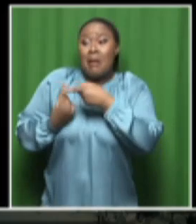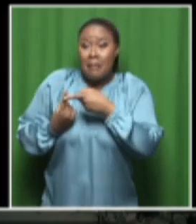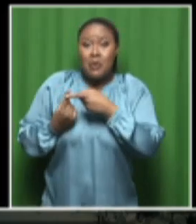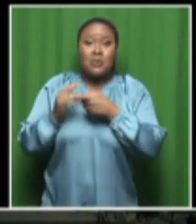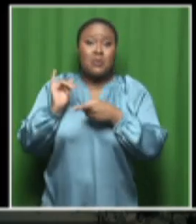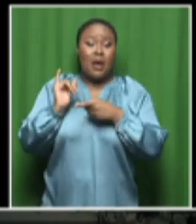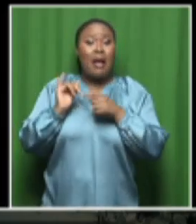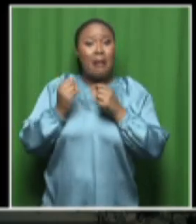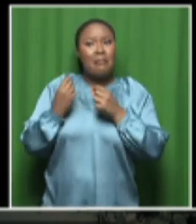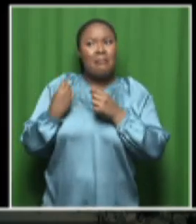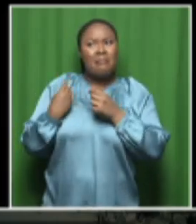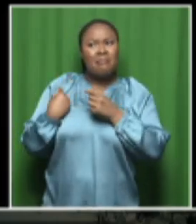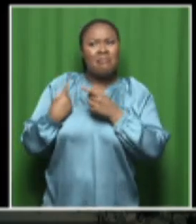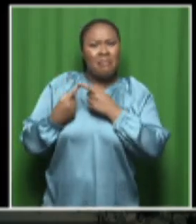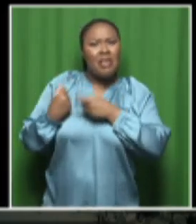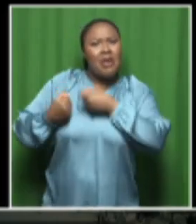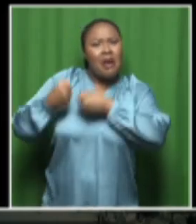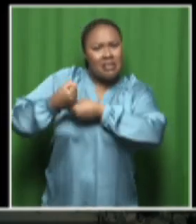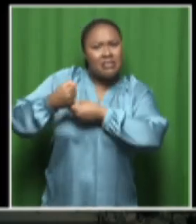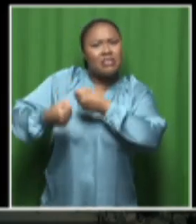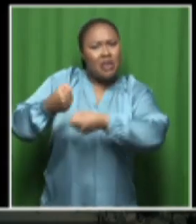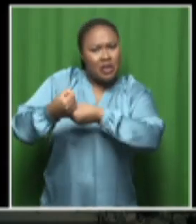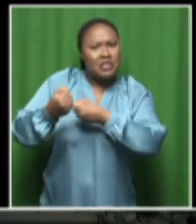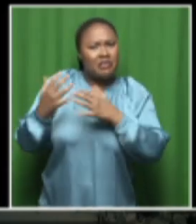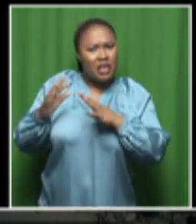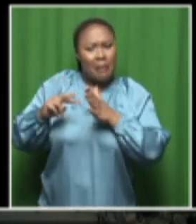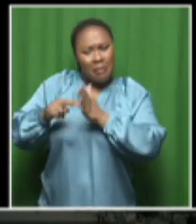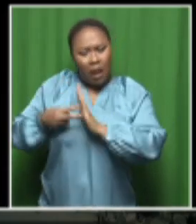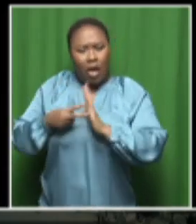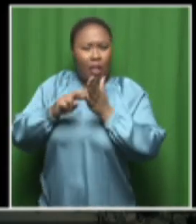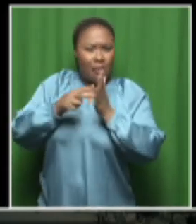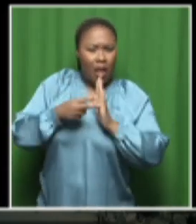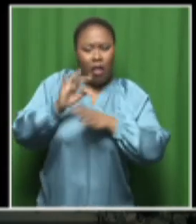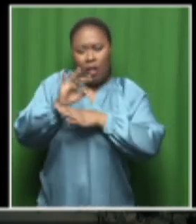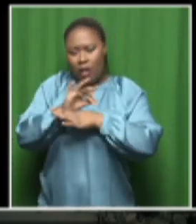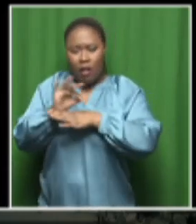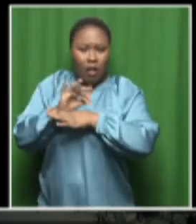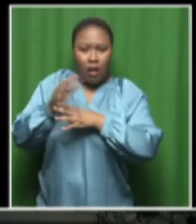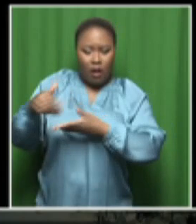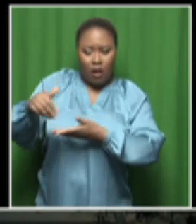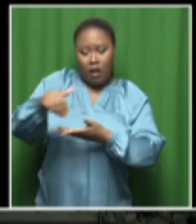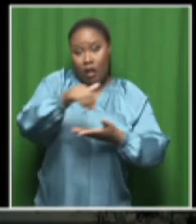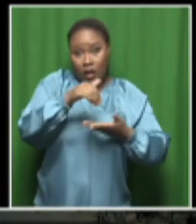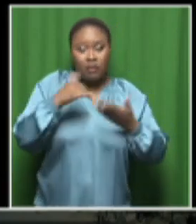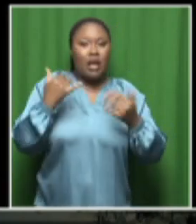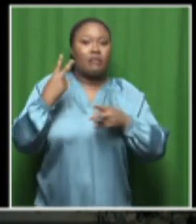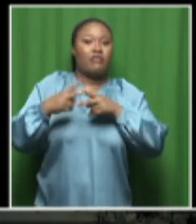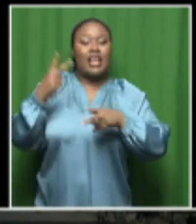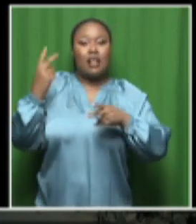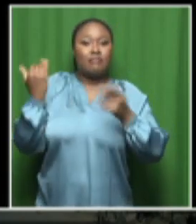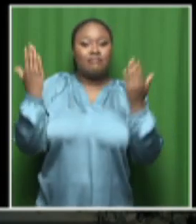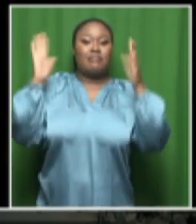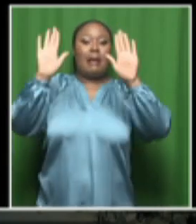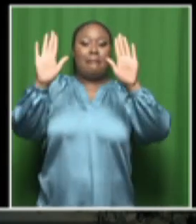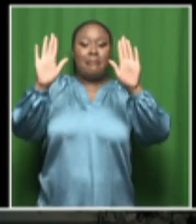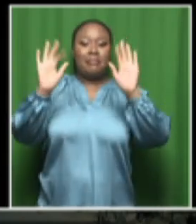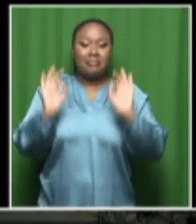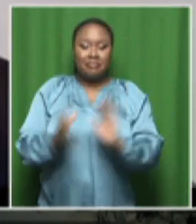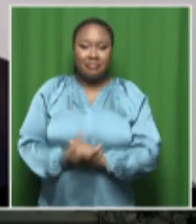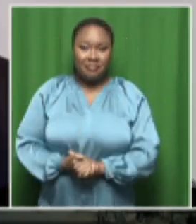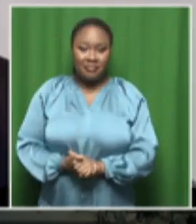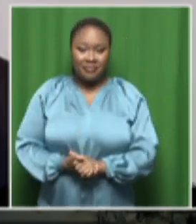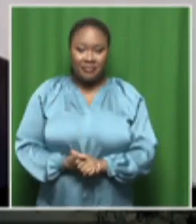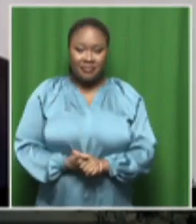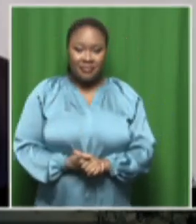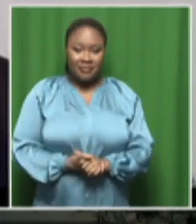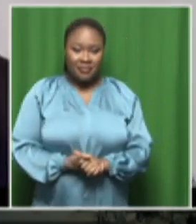pipeline for a few years. But now the last few years has been moving on actually putting the exhibition here up. And I see